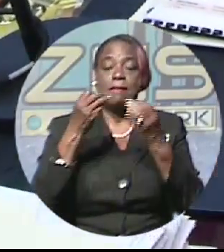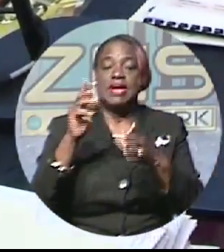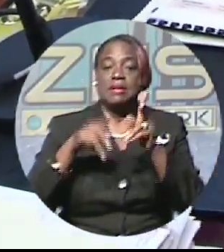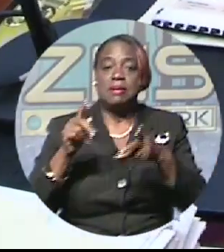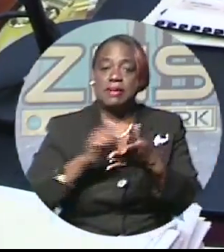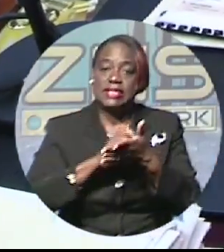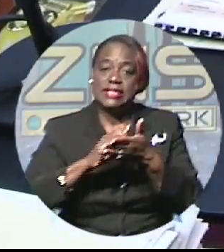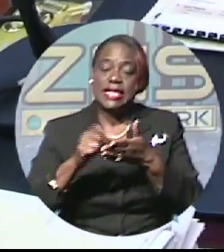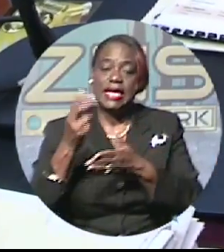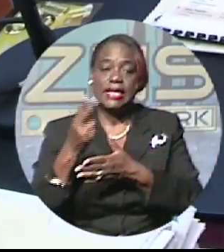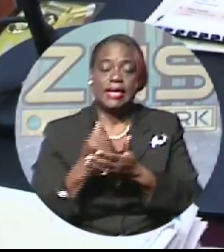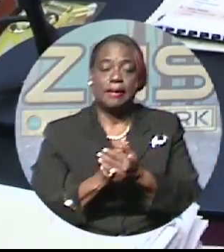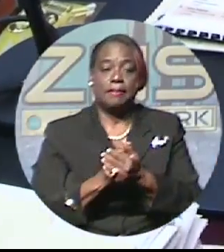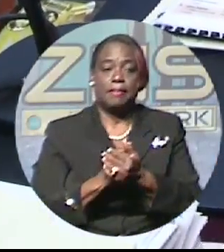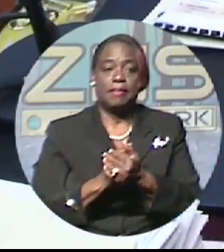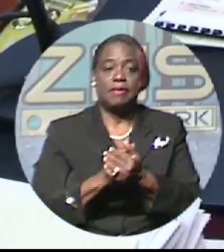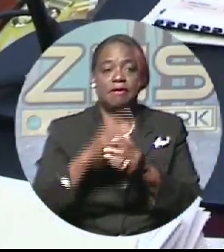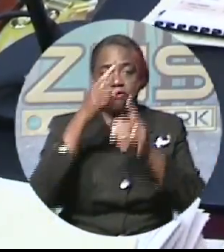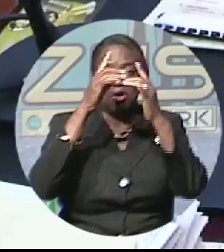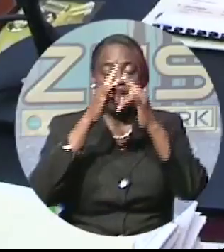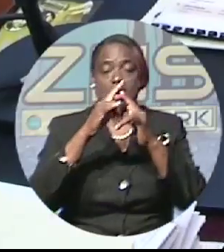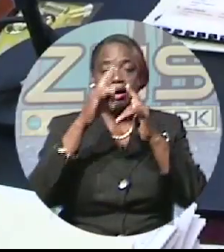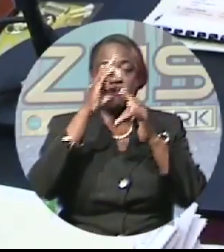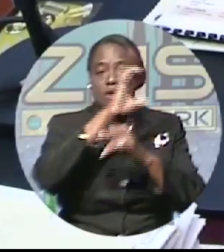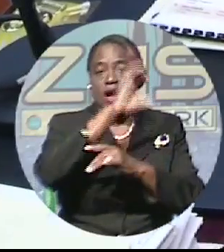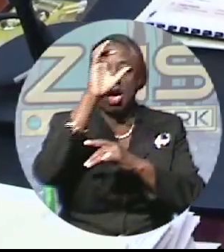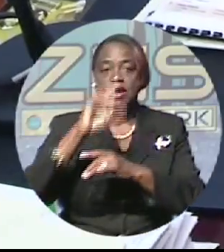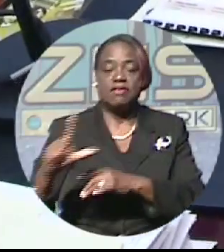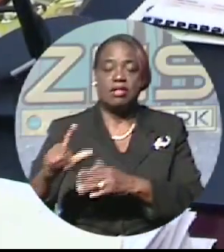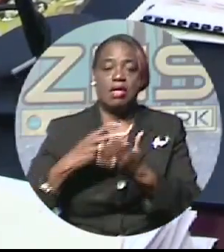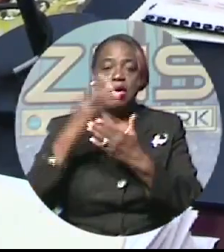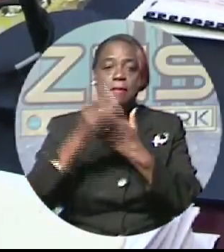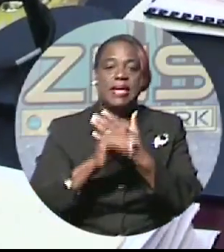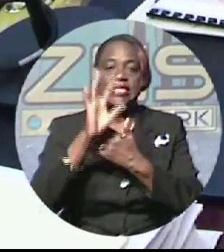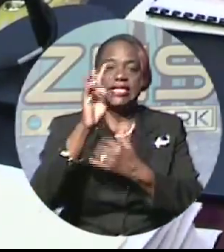in Carnival on May 7th through 9th. LaDon Davis, ZNS Network News.